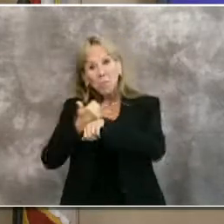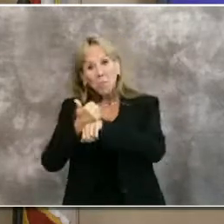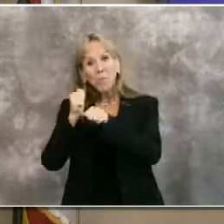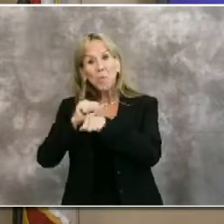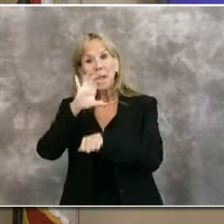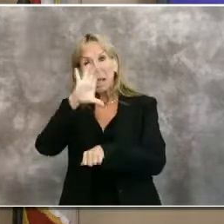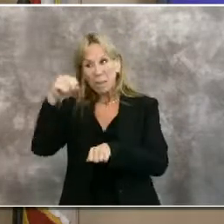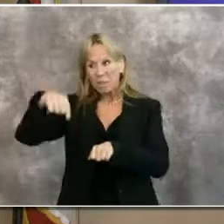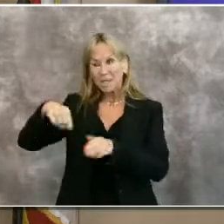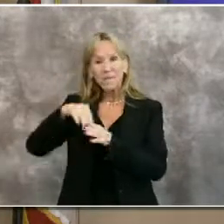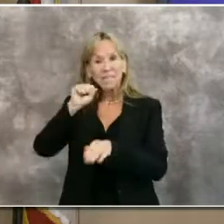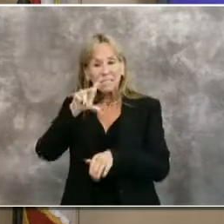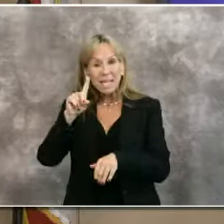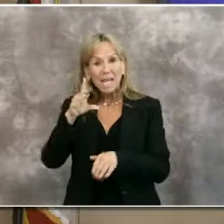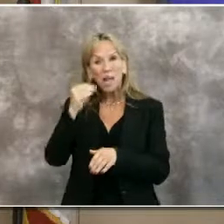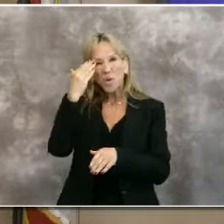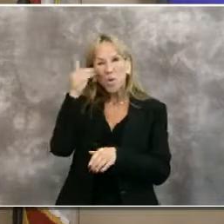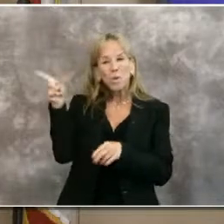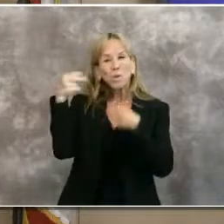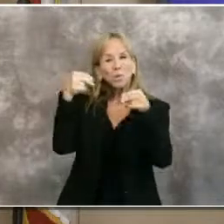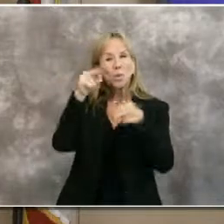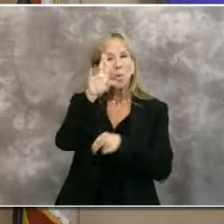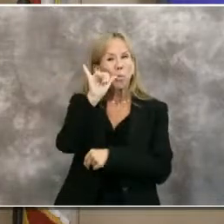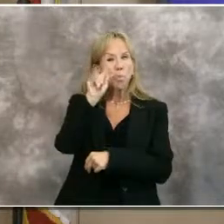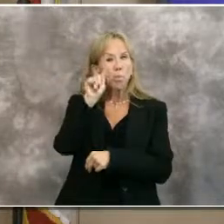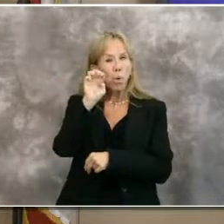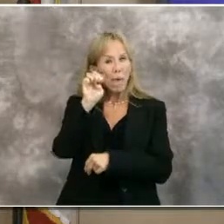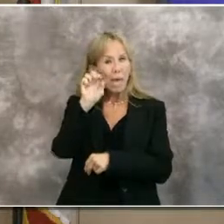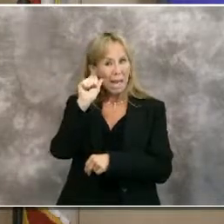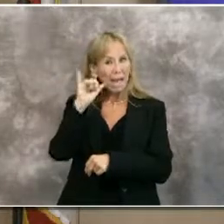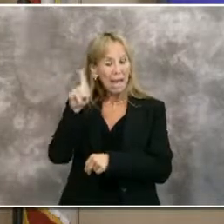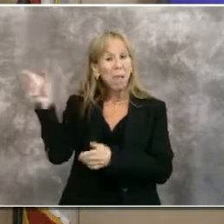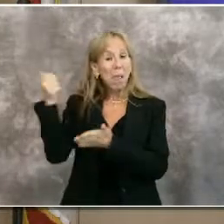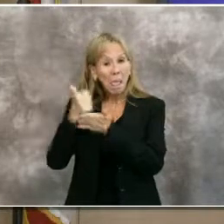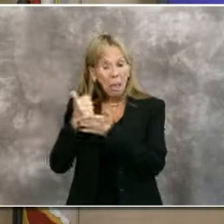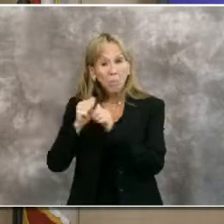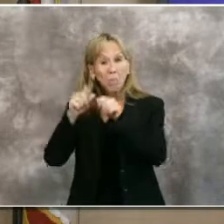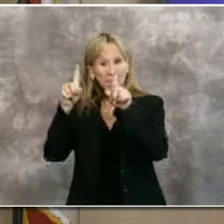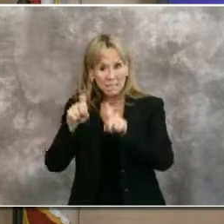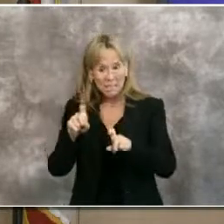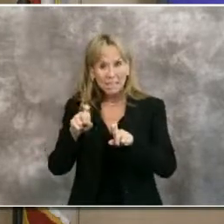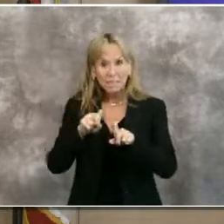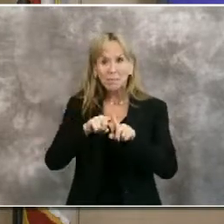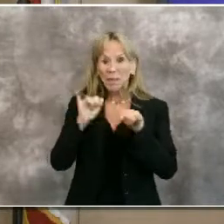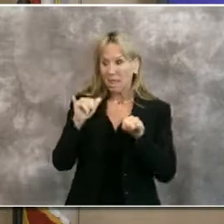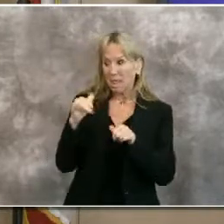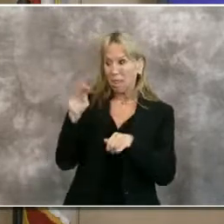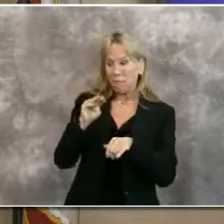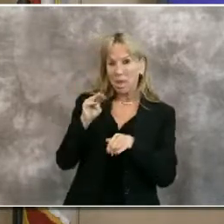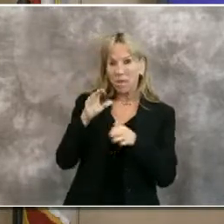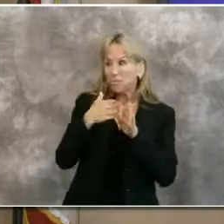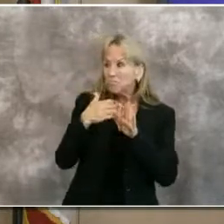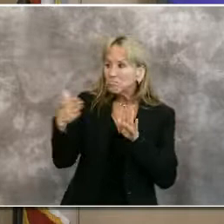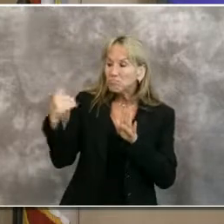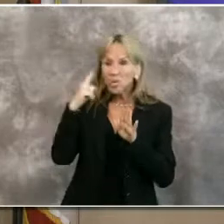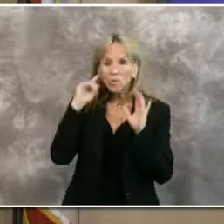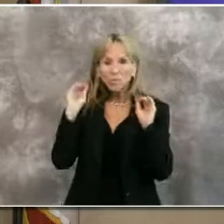now with some free testing. But how long do you anticipate that shortage? What are you doing to